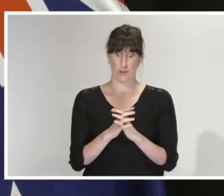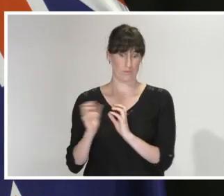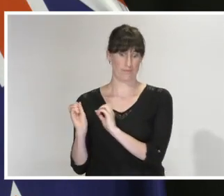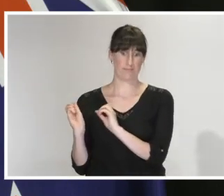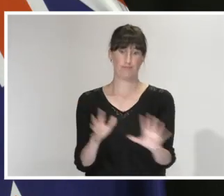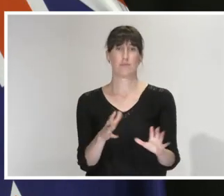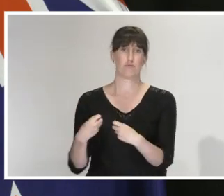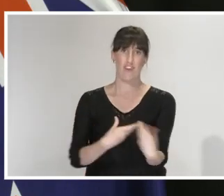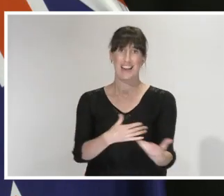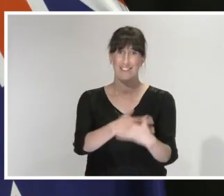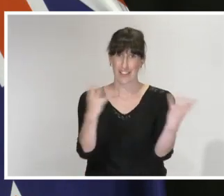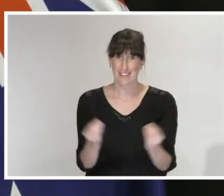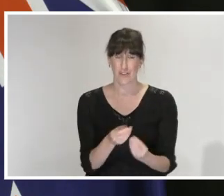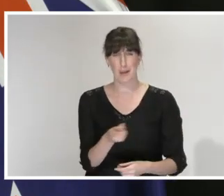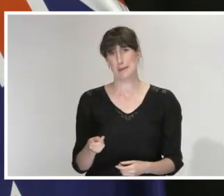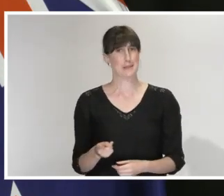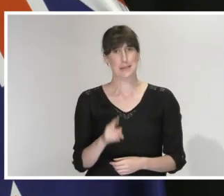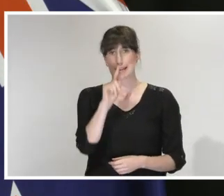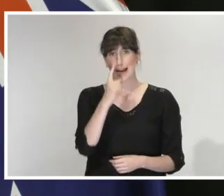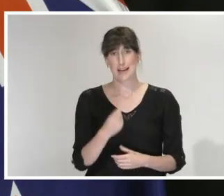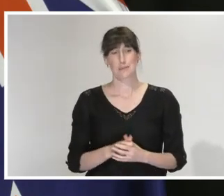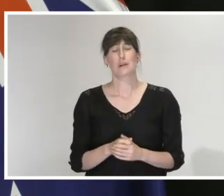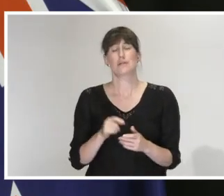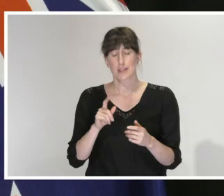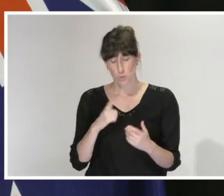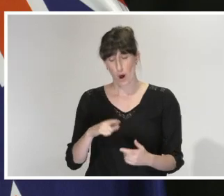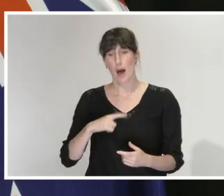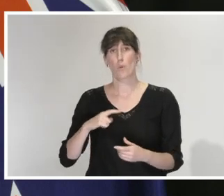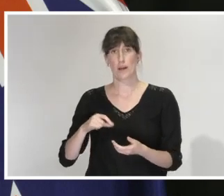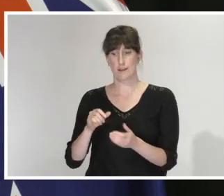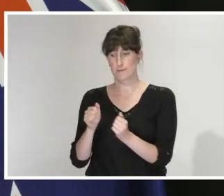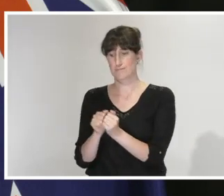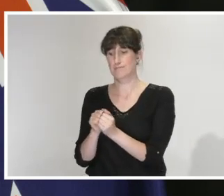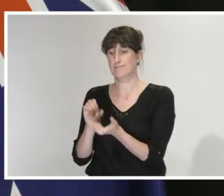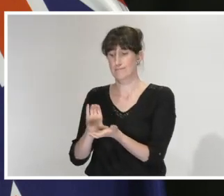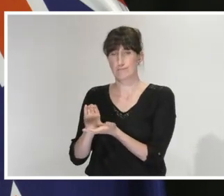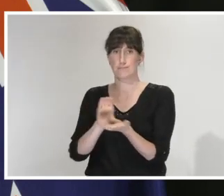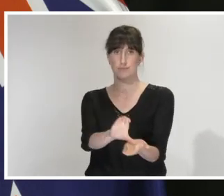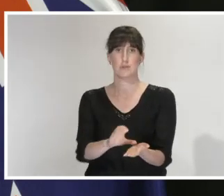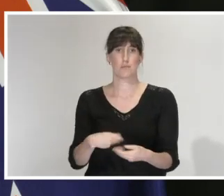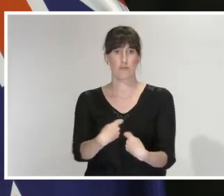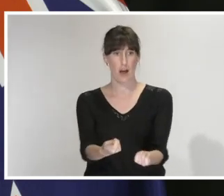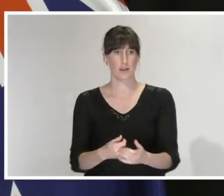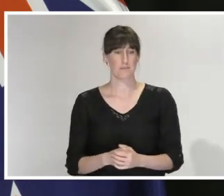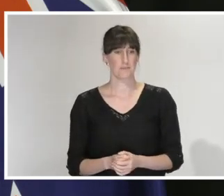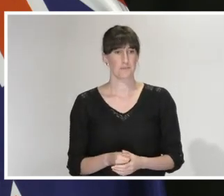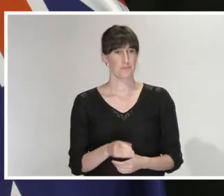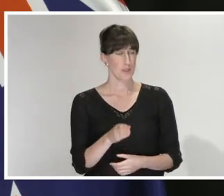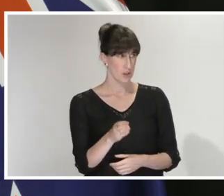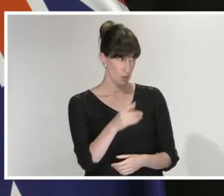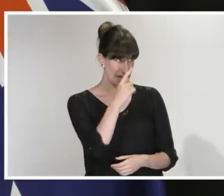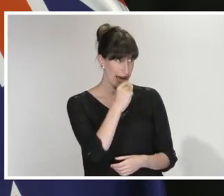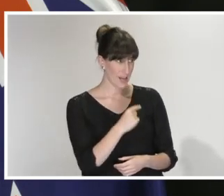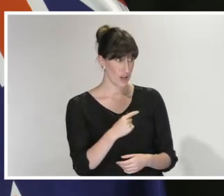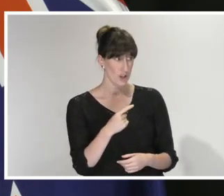materials. So even though that's different, though, the quality, can you assure New Zealand that the quality will be the same, the quality of education will be the same